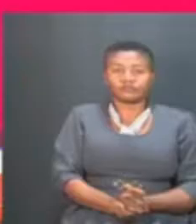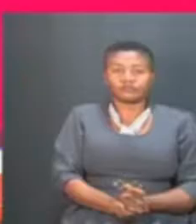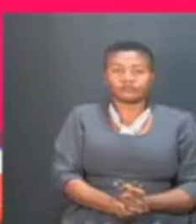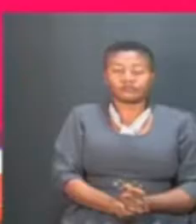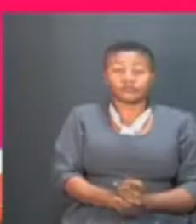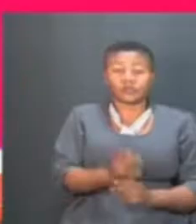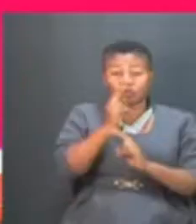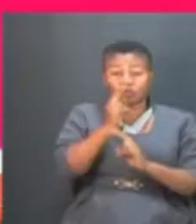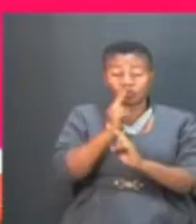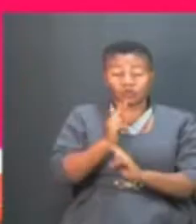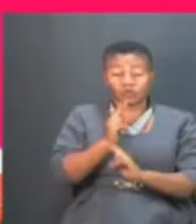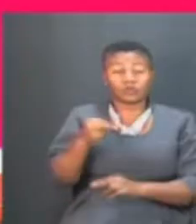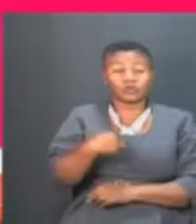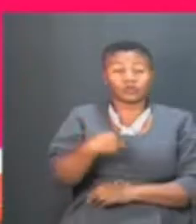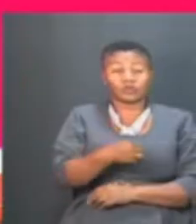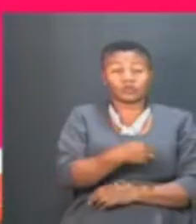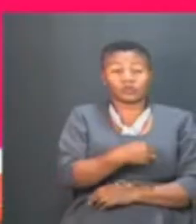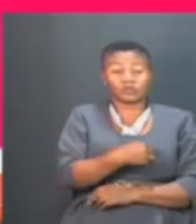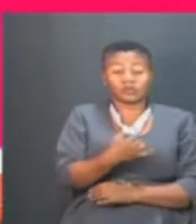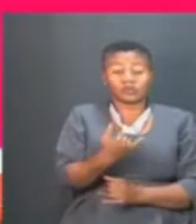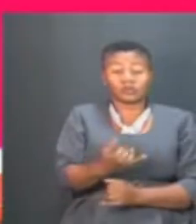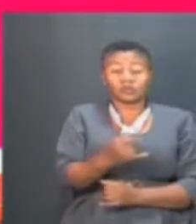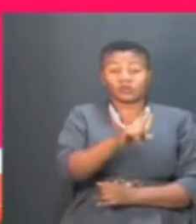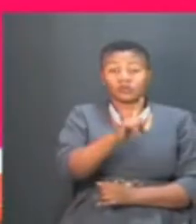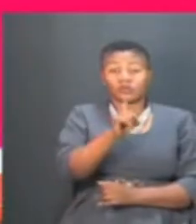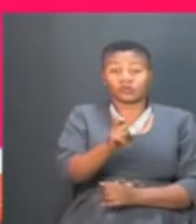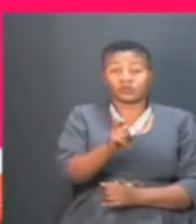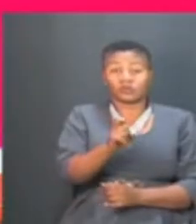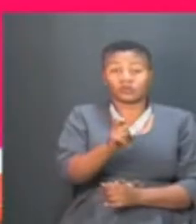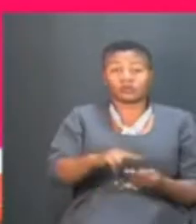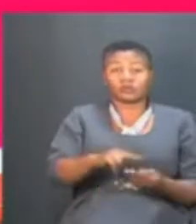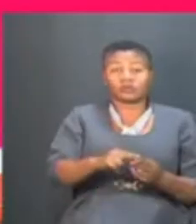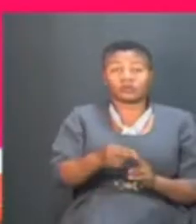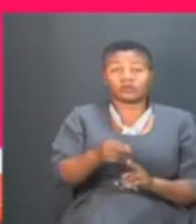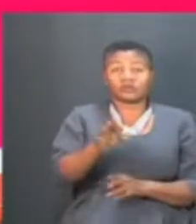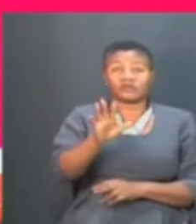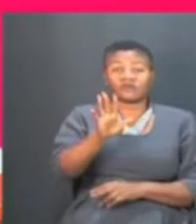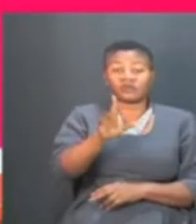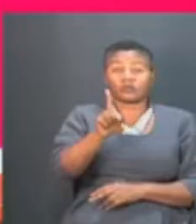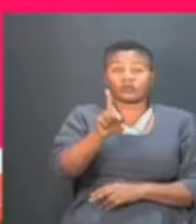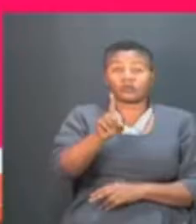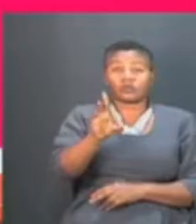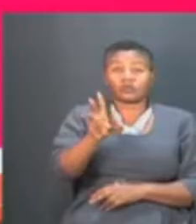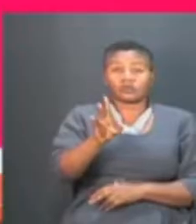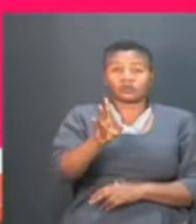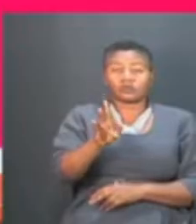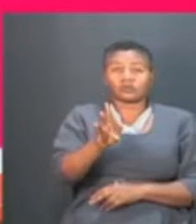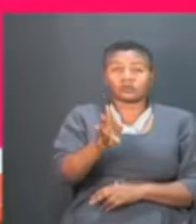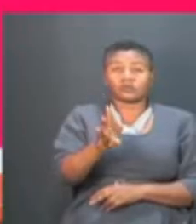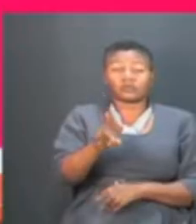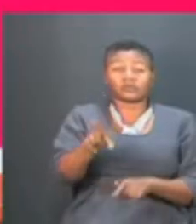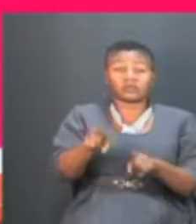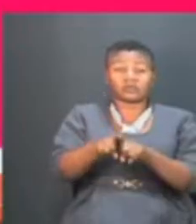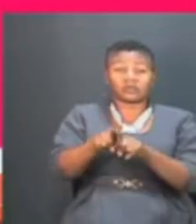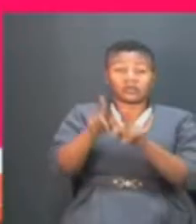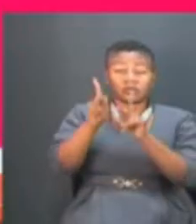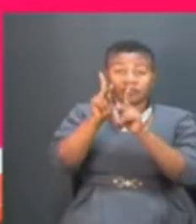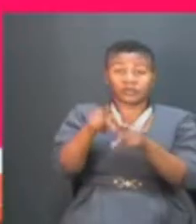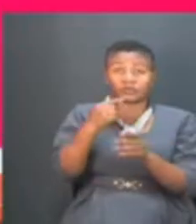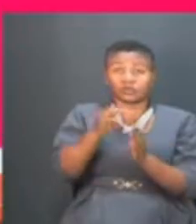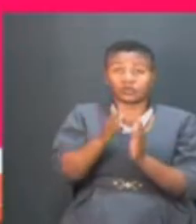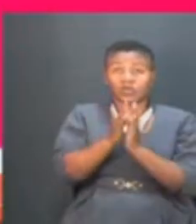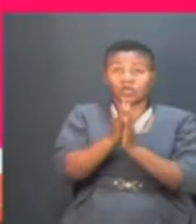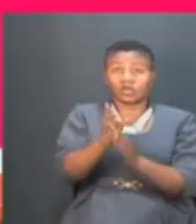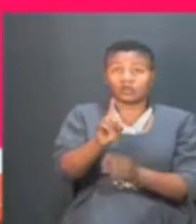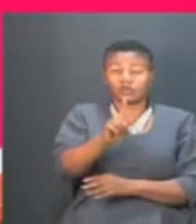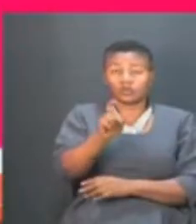All members, let's move to question number 517, also standing in the name of Shirley Che, Member of